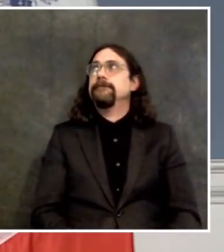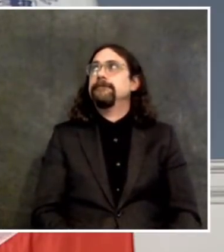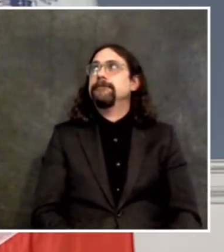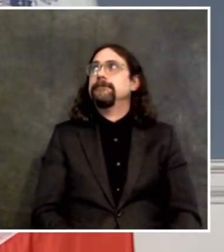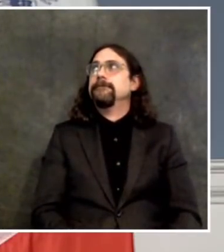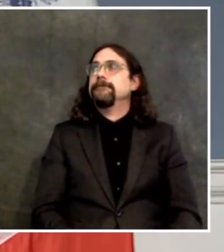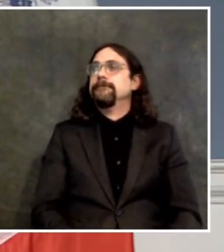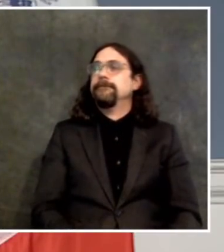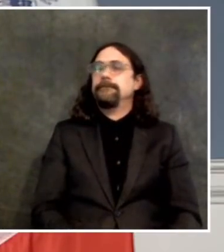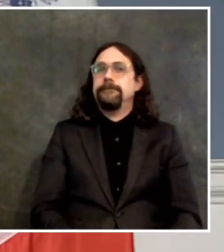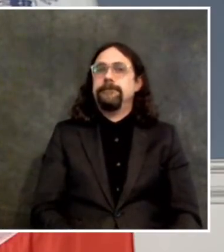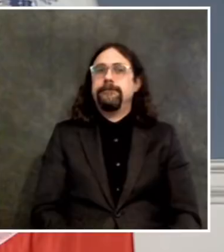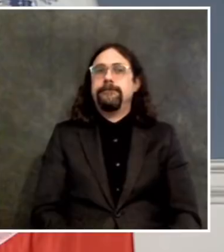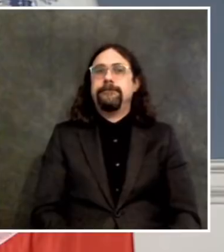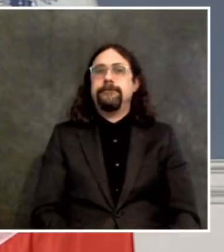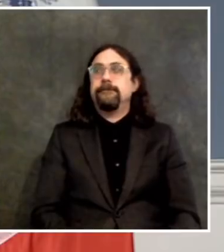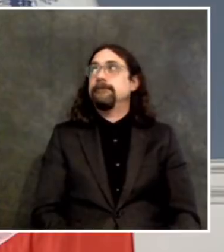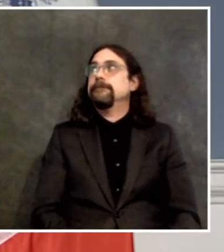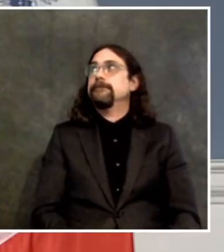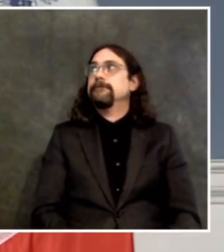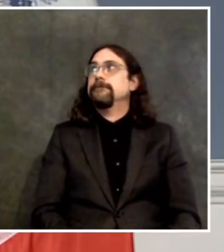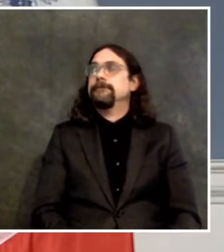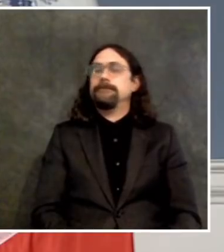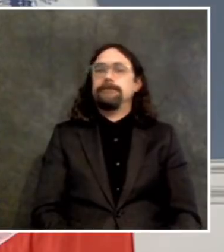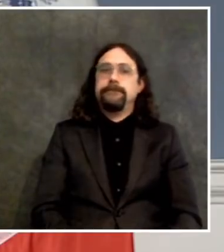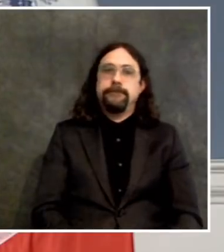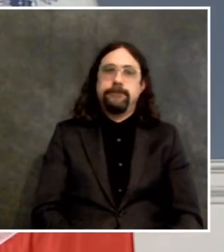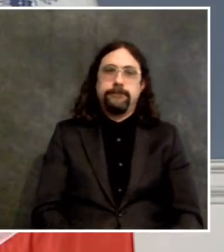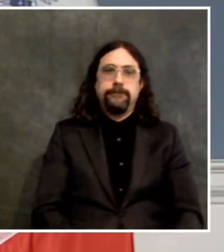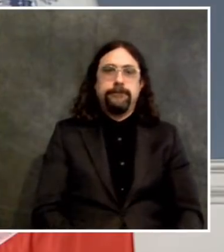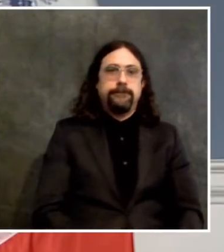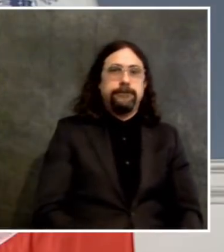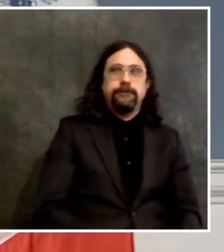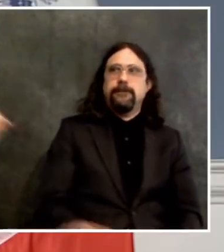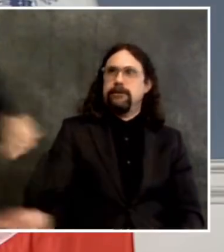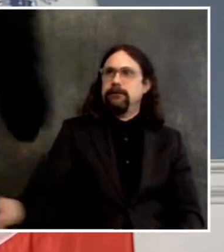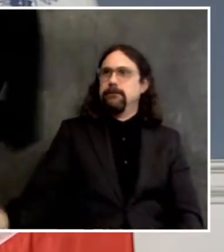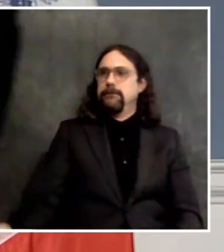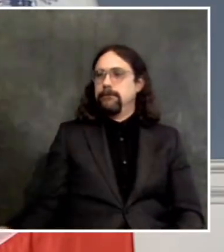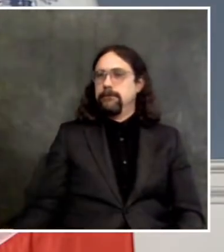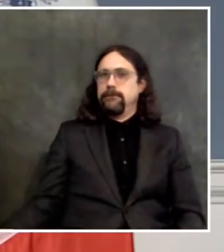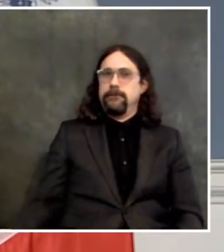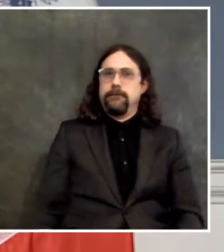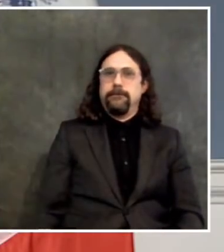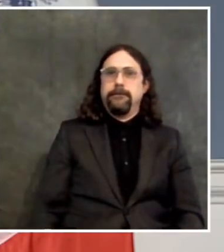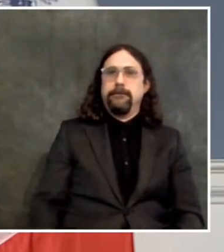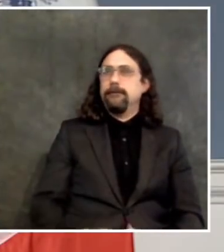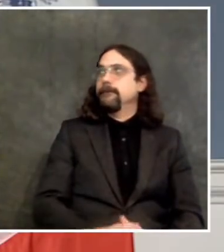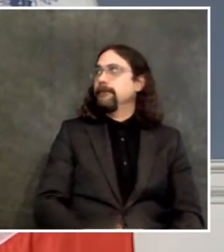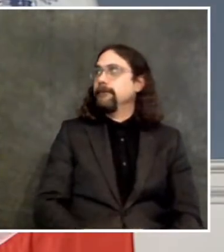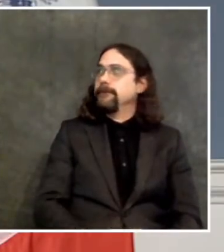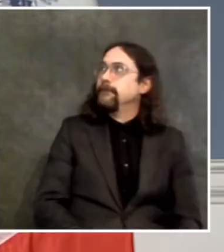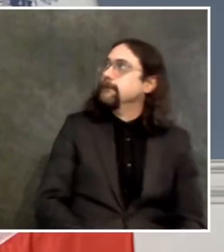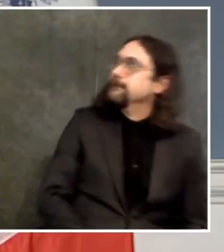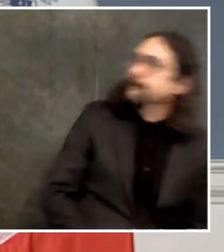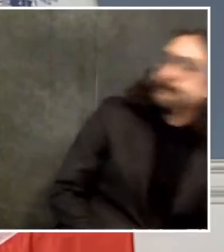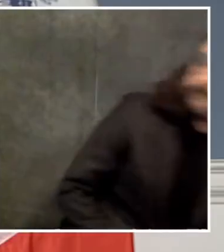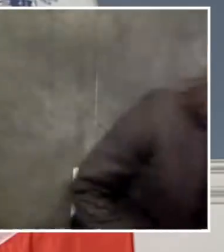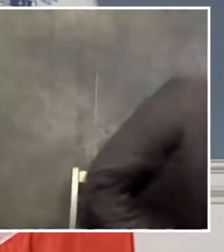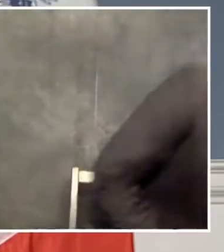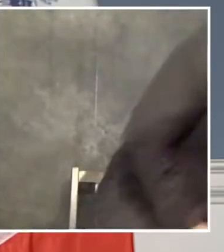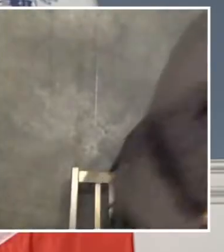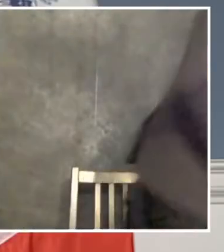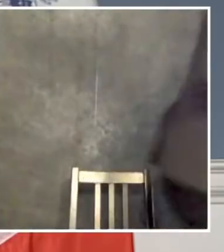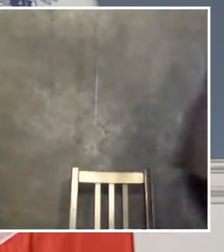lucha. Y es gracias a nuestra gente. Se ve en la valentía de